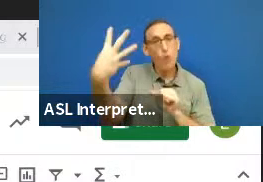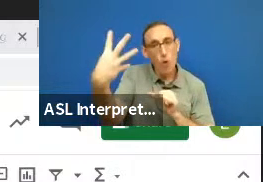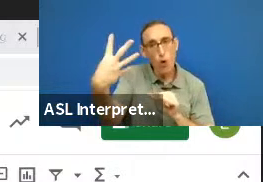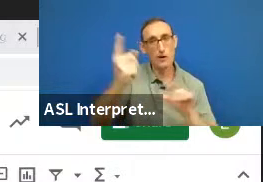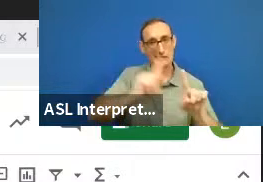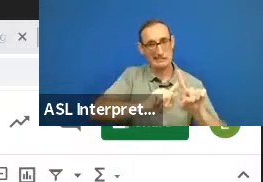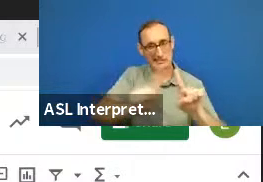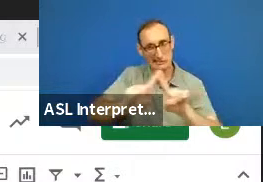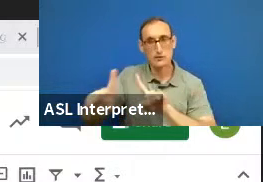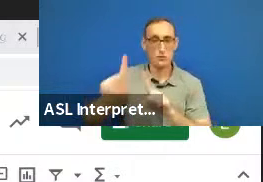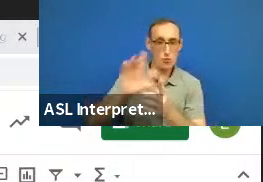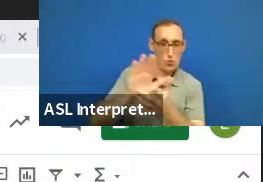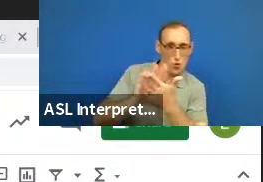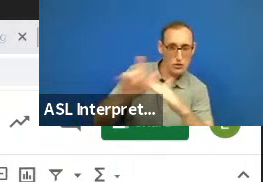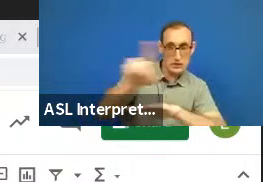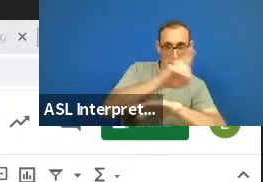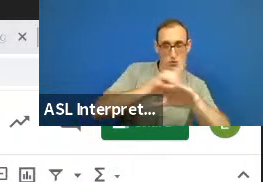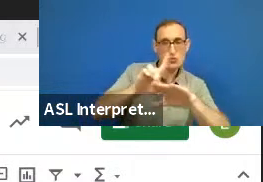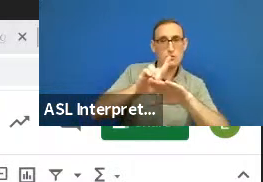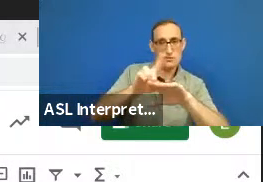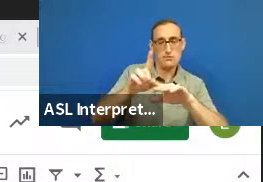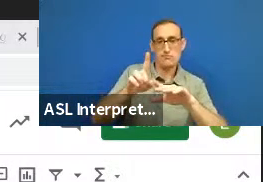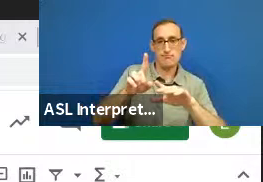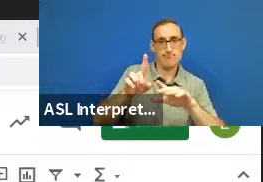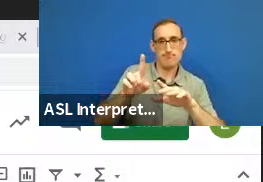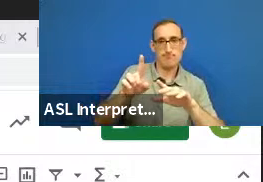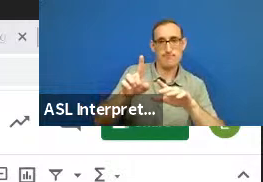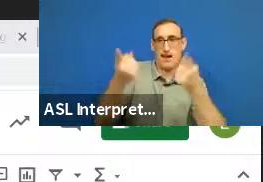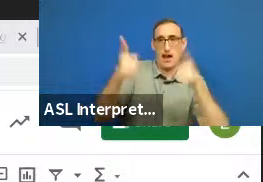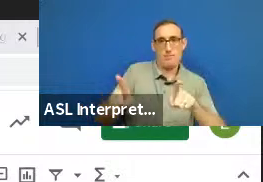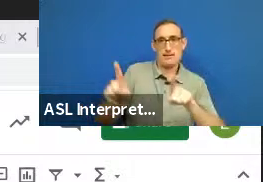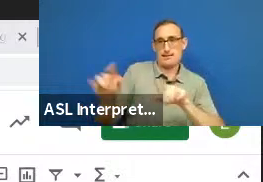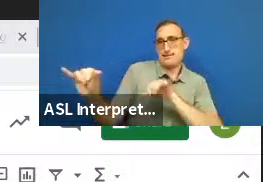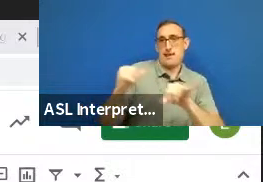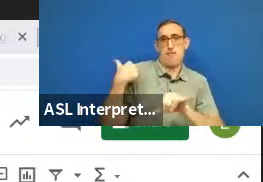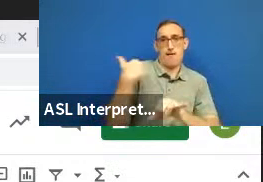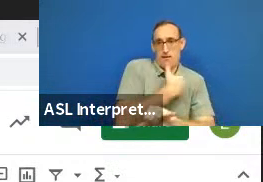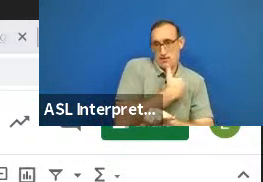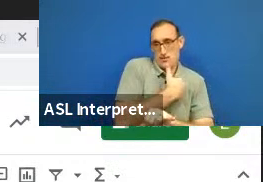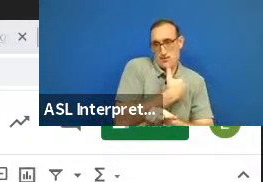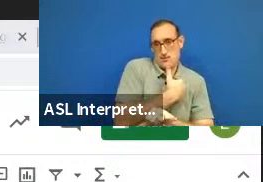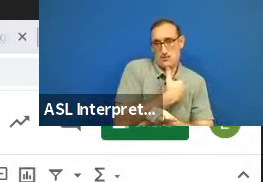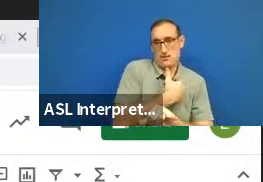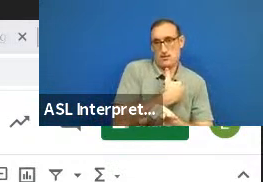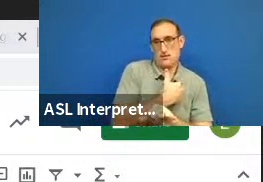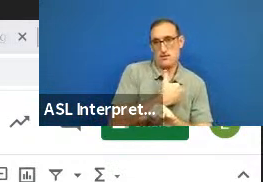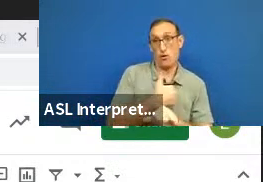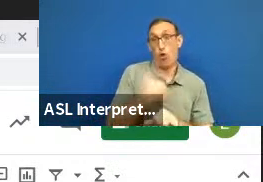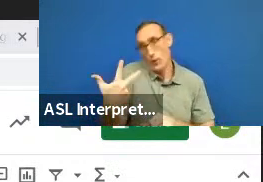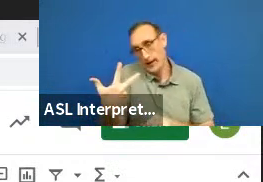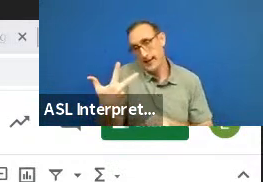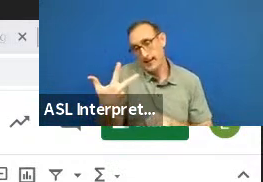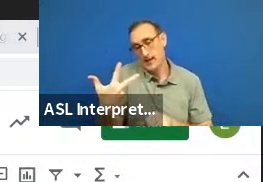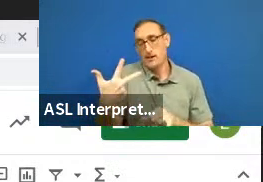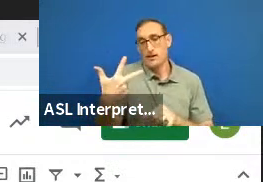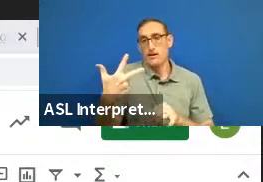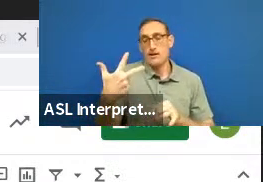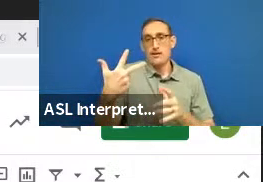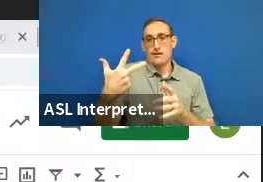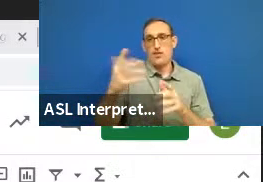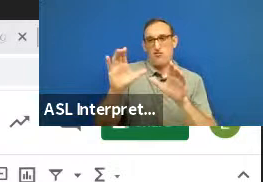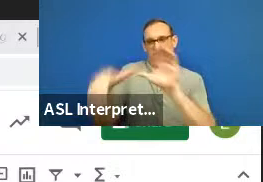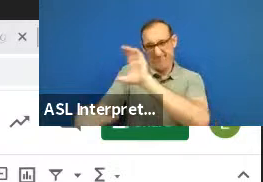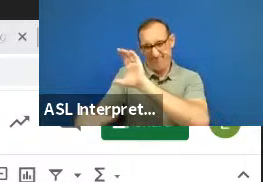course, 3 of them went through something much difficult because they got stripped of their accreditation. But anyway,